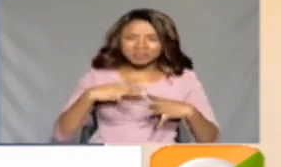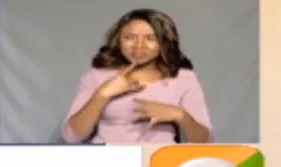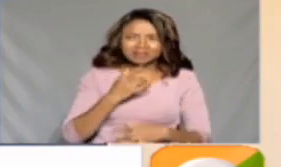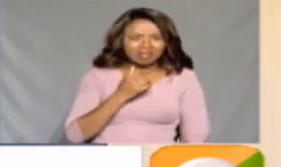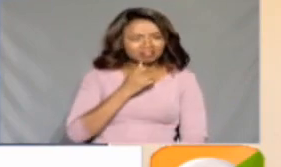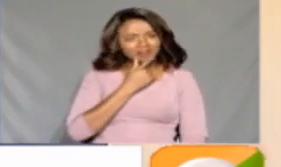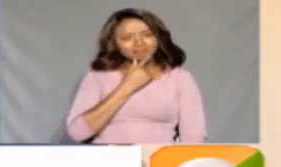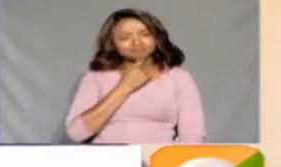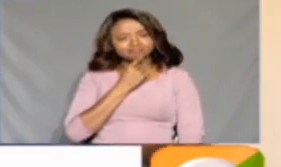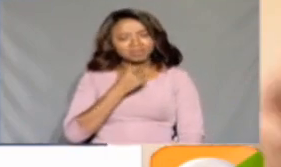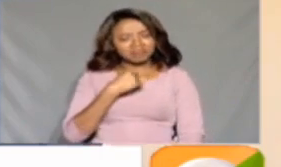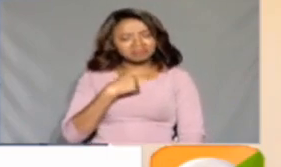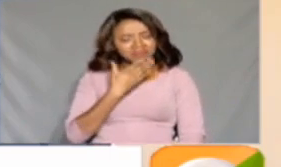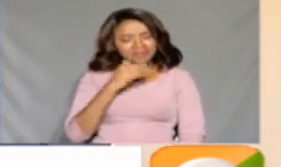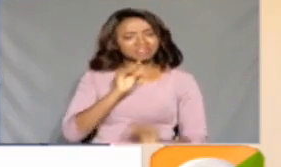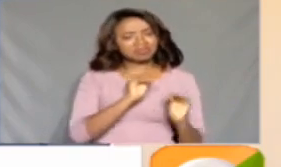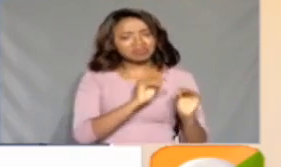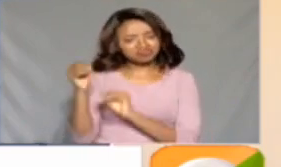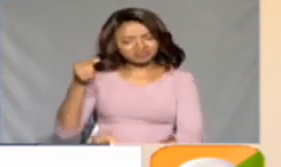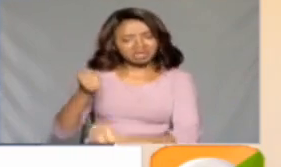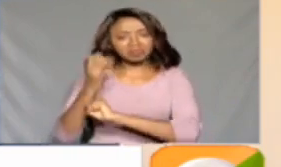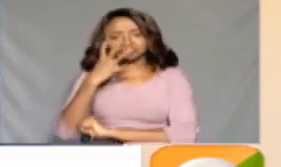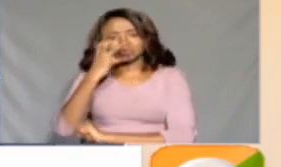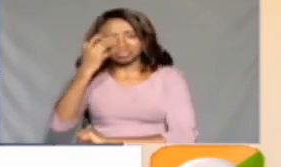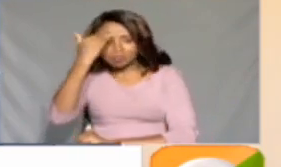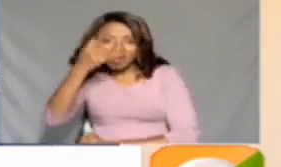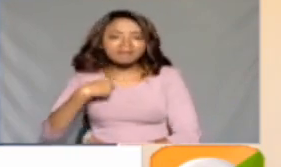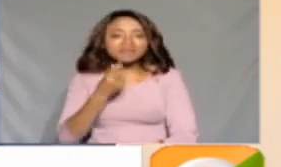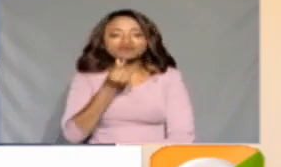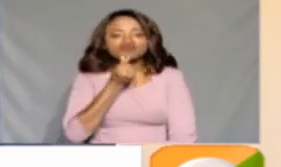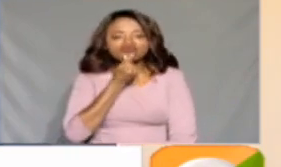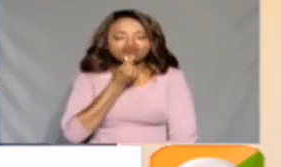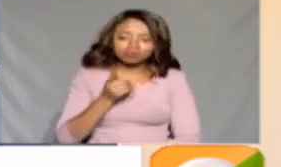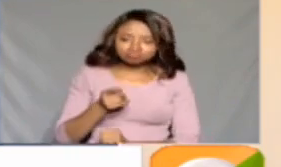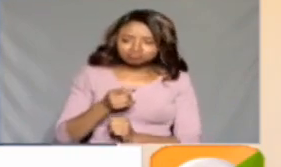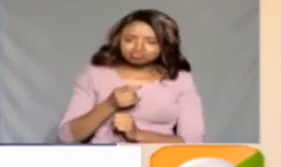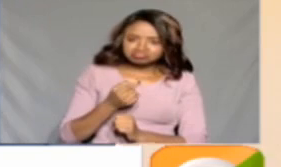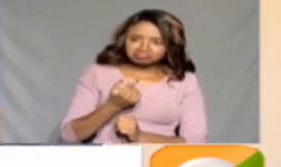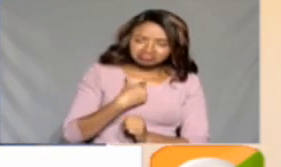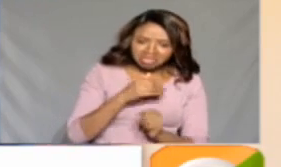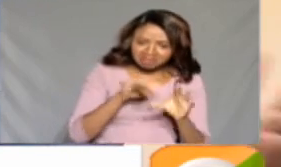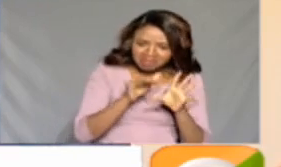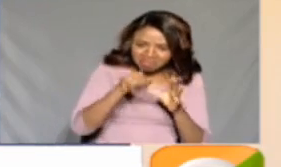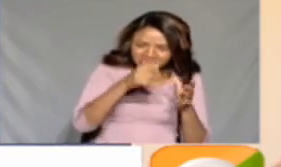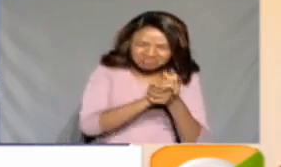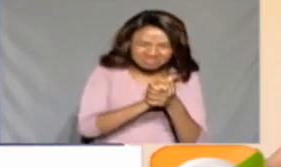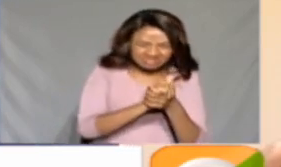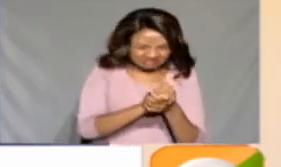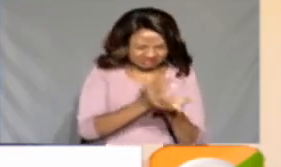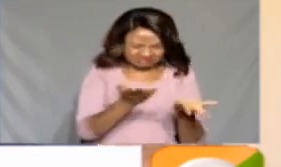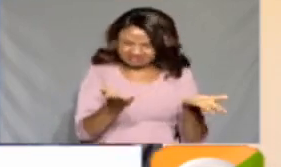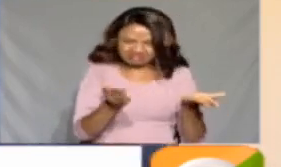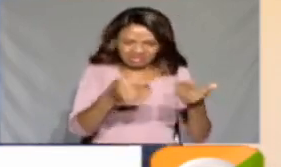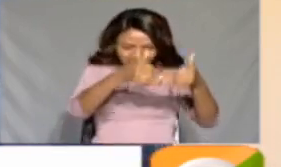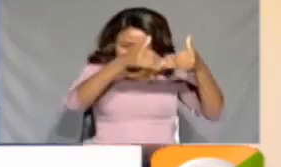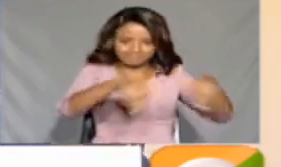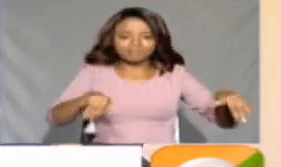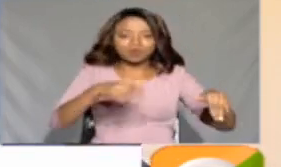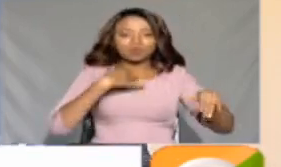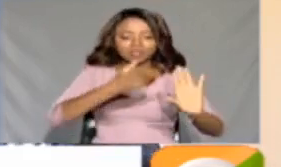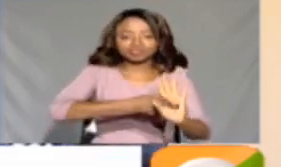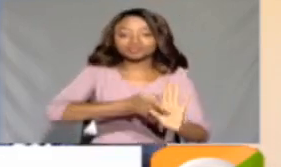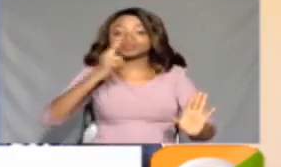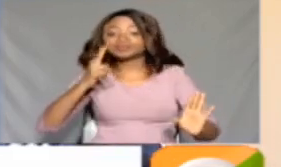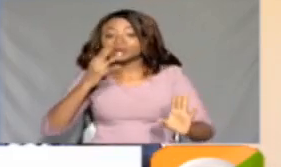because I'm Luo. You've had some people say that I have no business being in Jubilee Party, And this has tended to come from certain